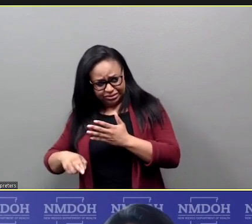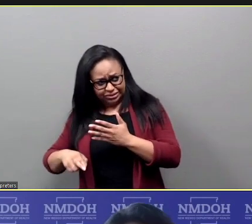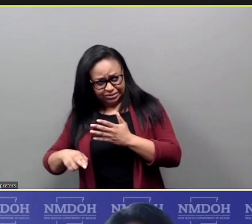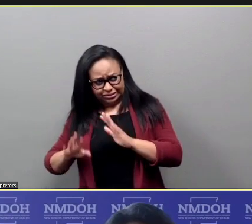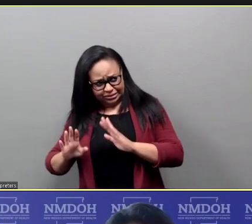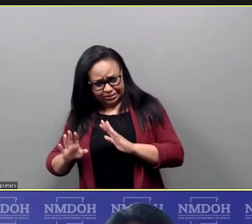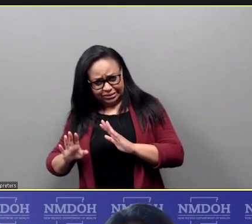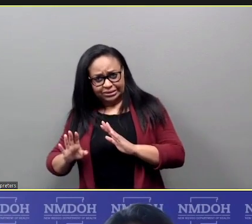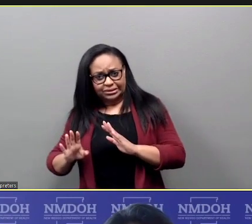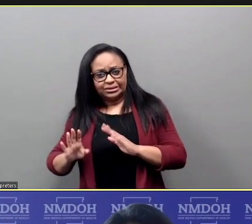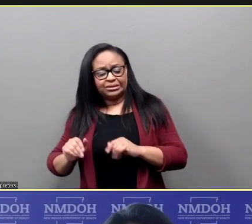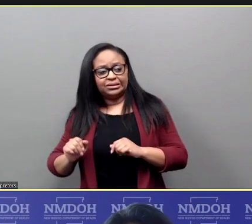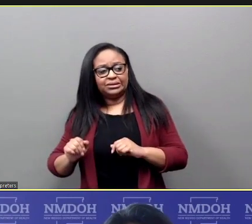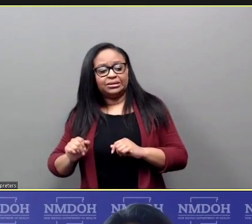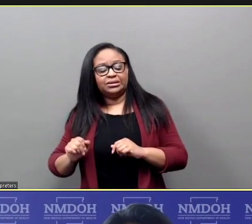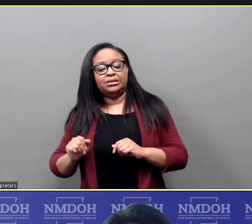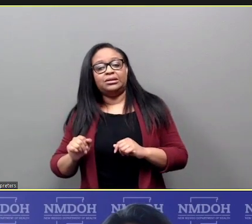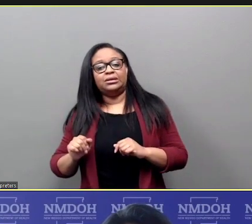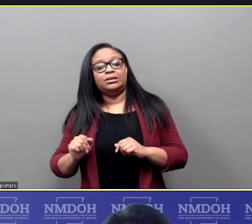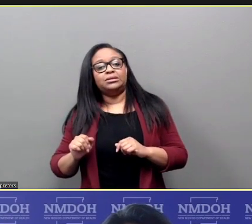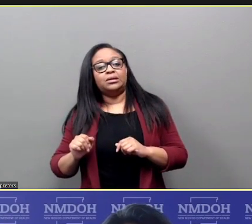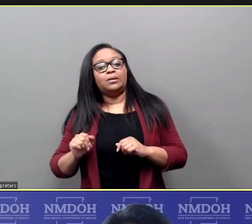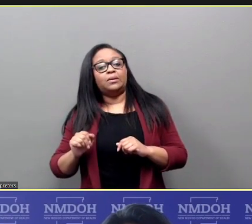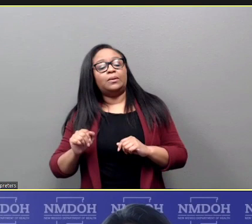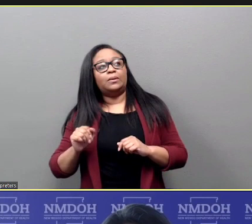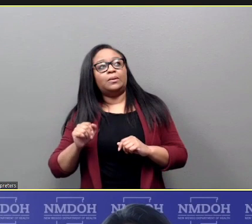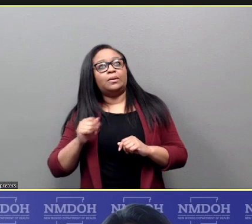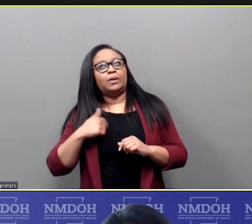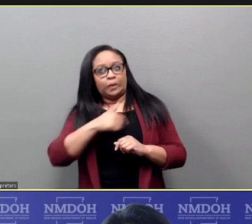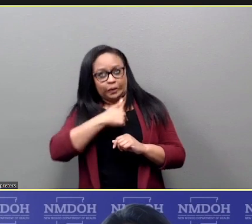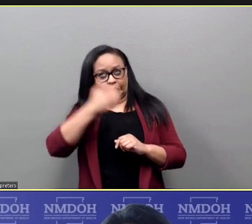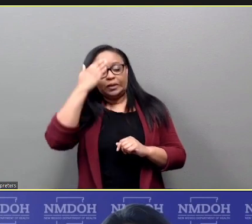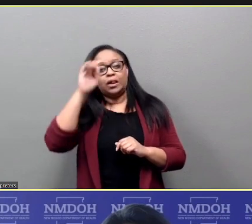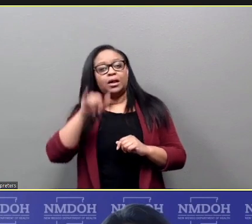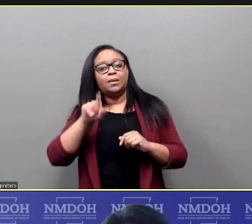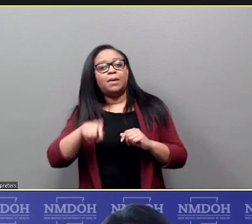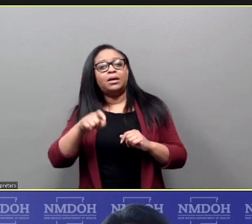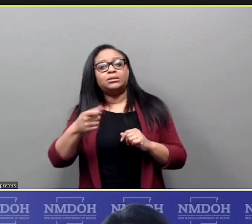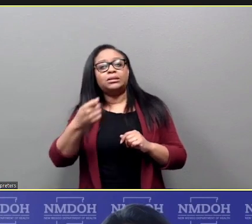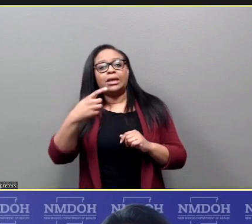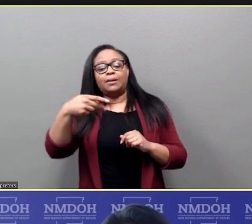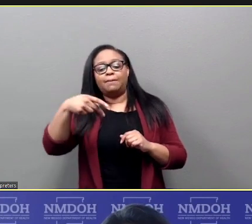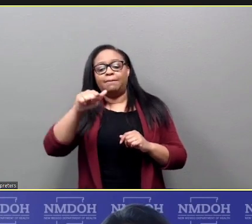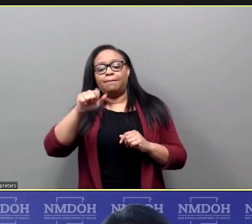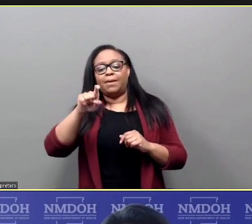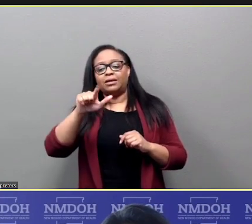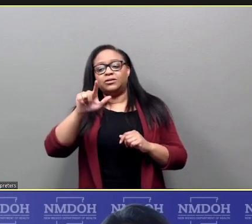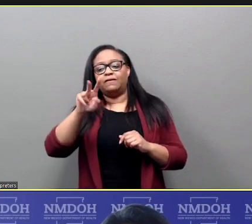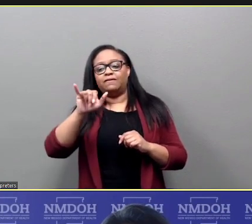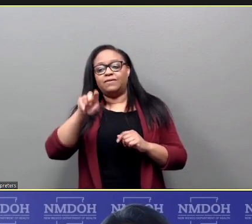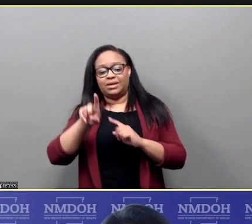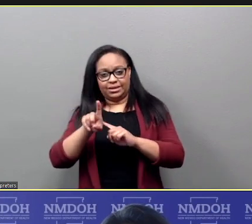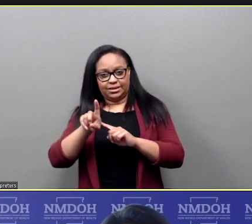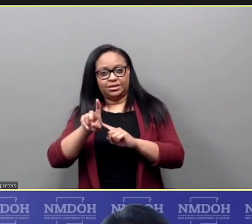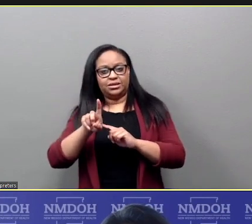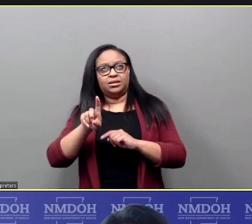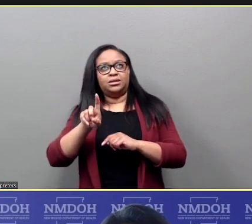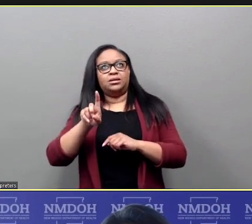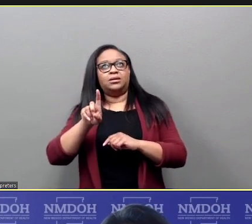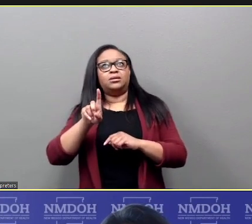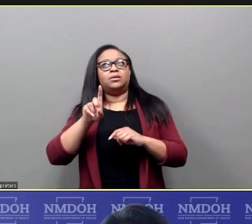ahead. So we also know that you have to take Paxlovid within 5 days of developing symptoms for